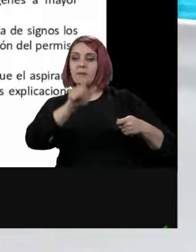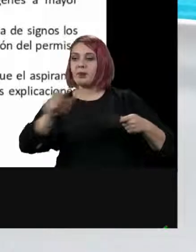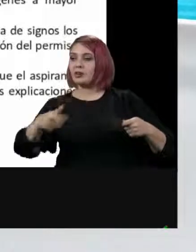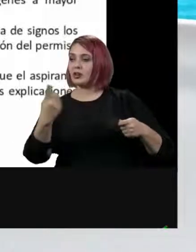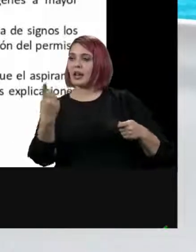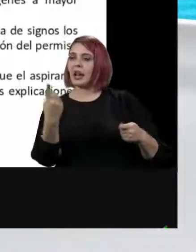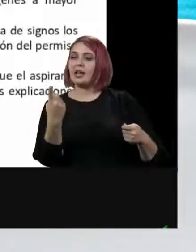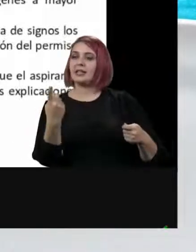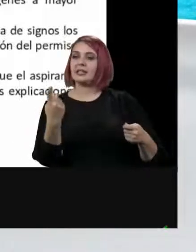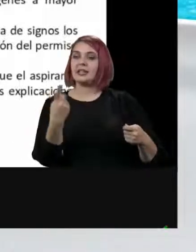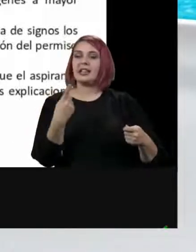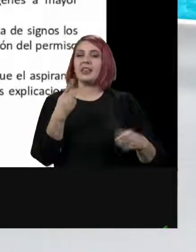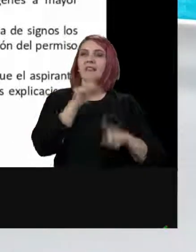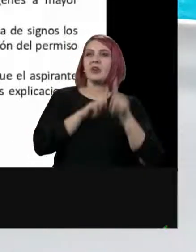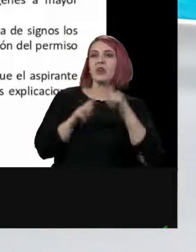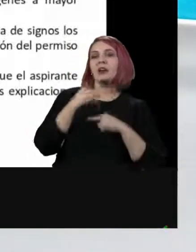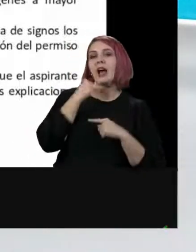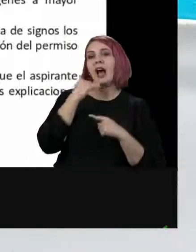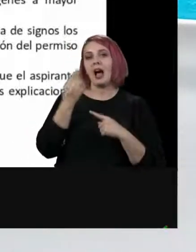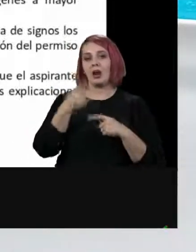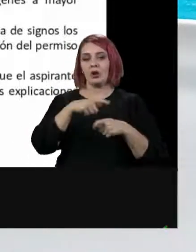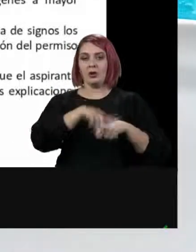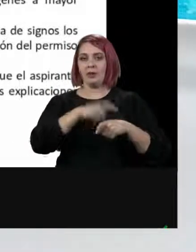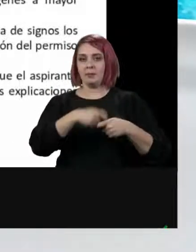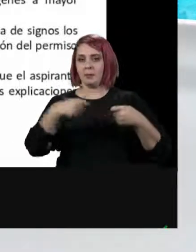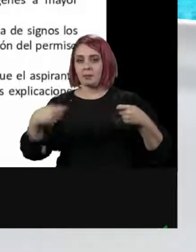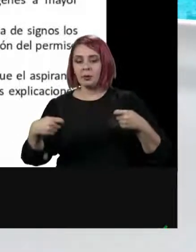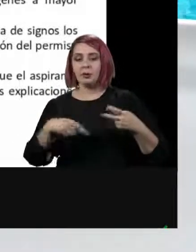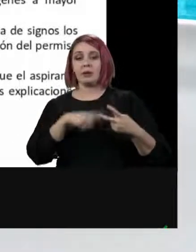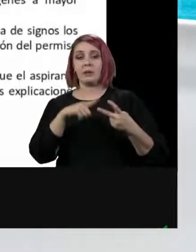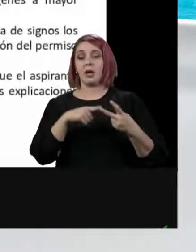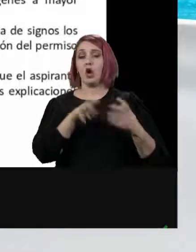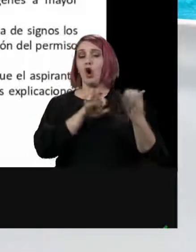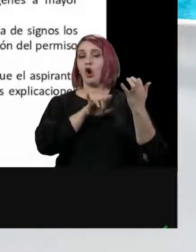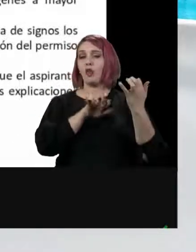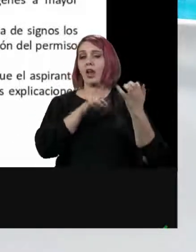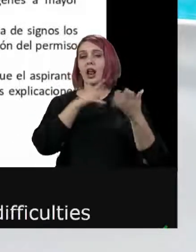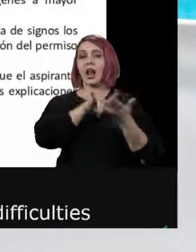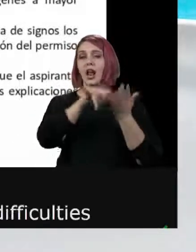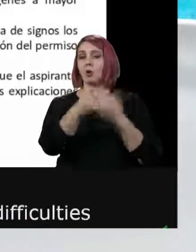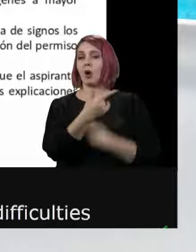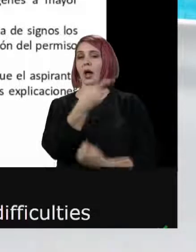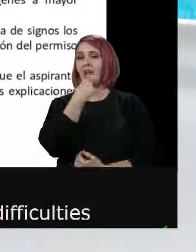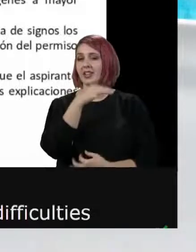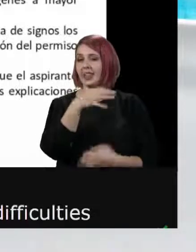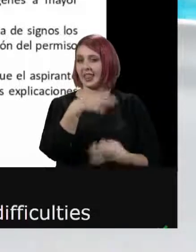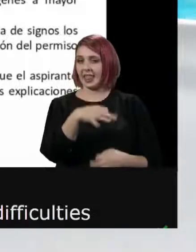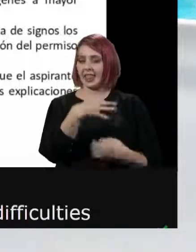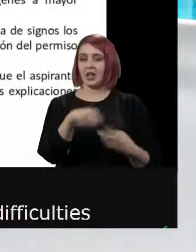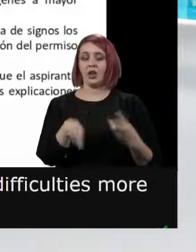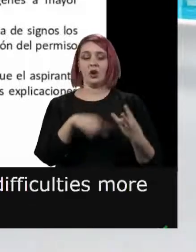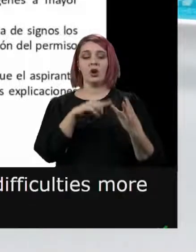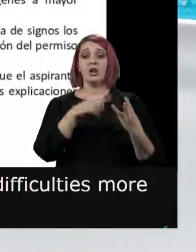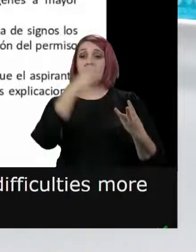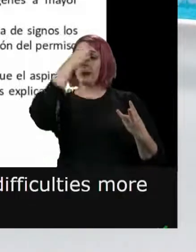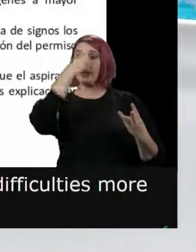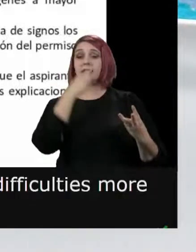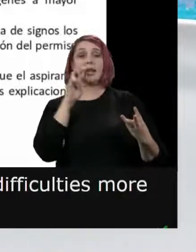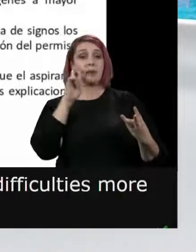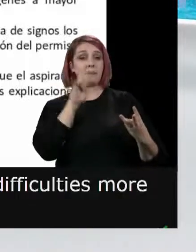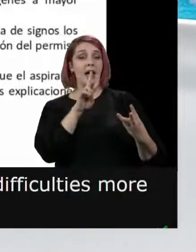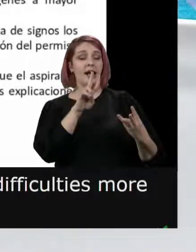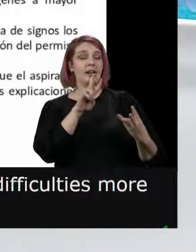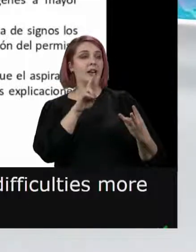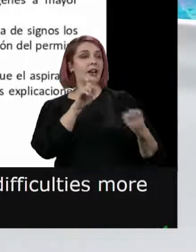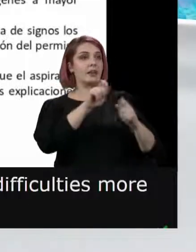we would give people with different difficulties more time to do the driving examination,